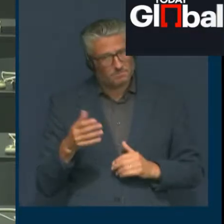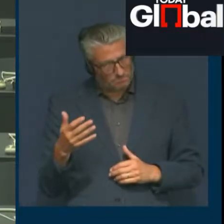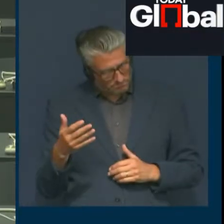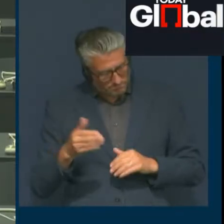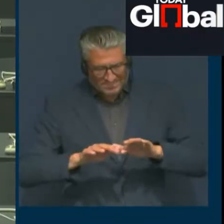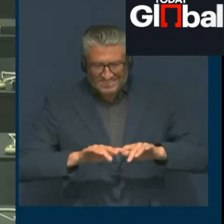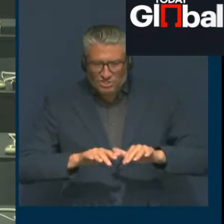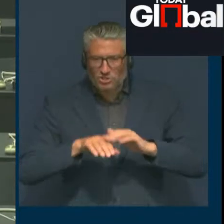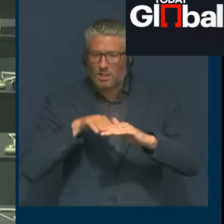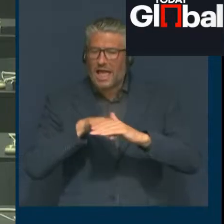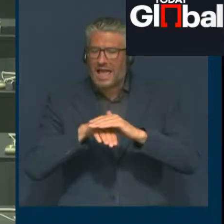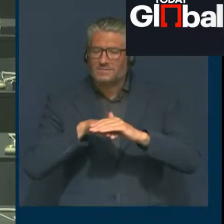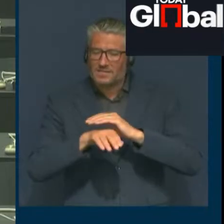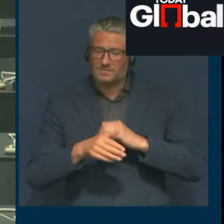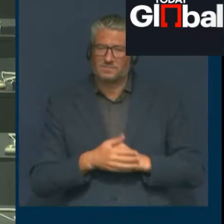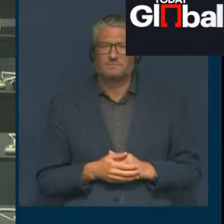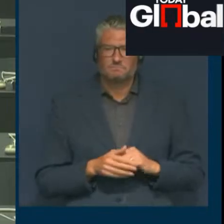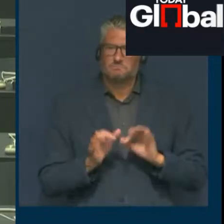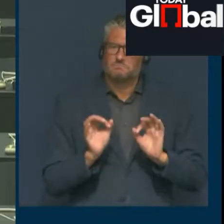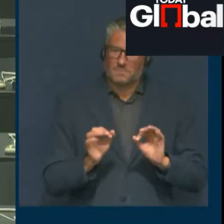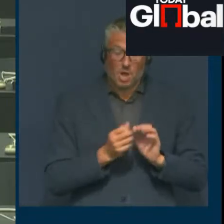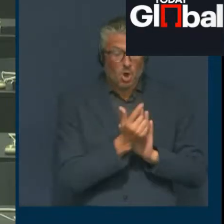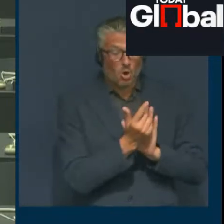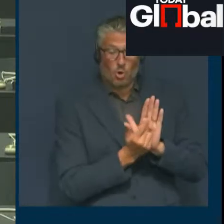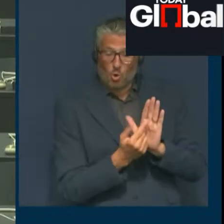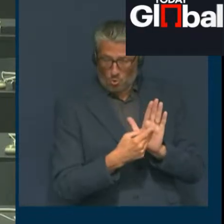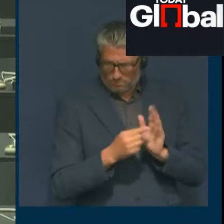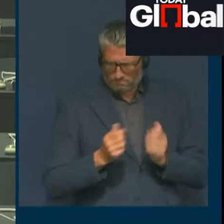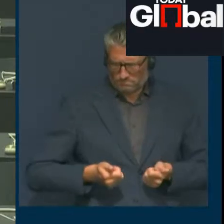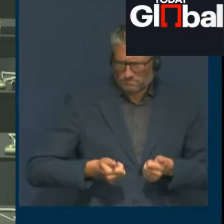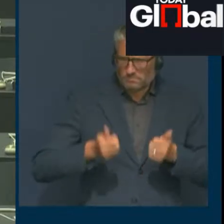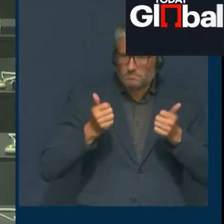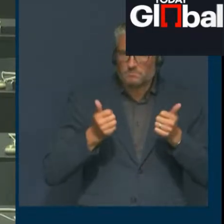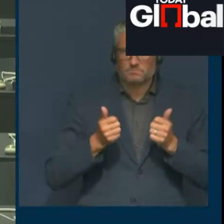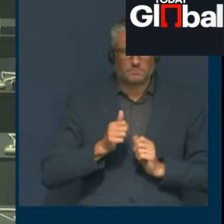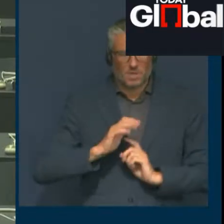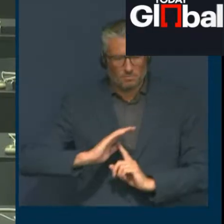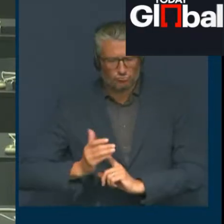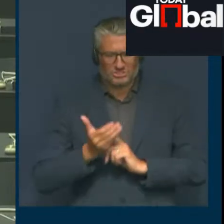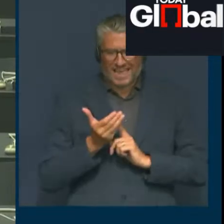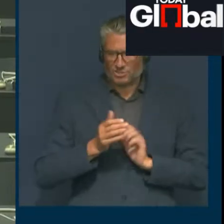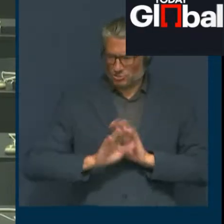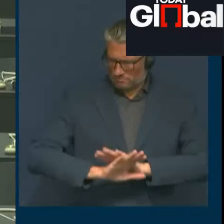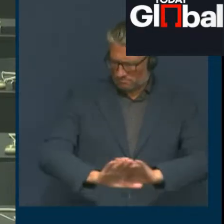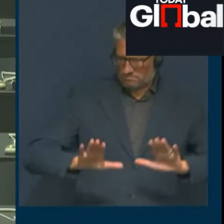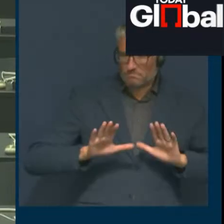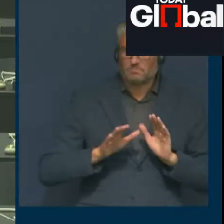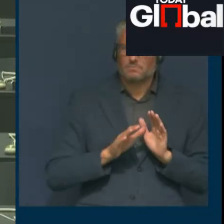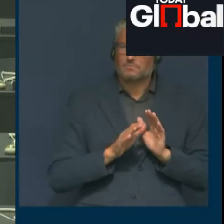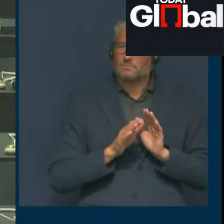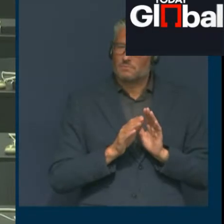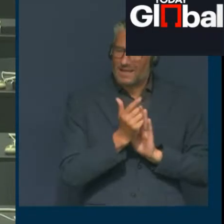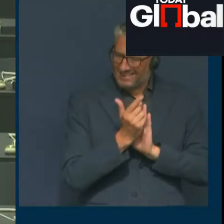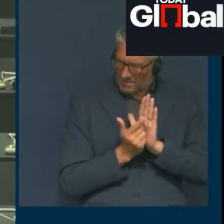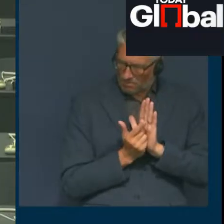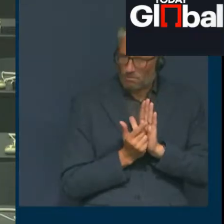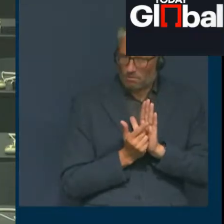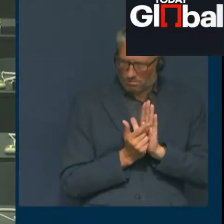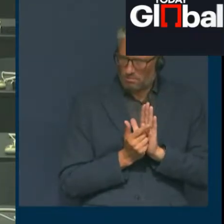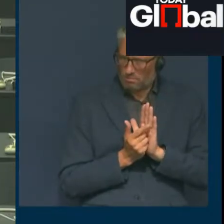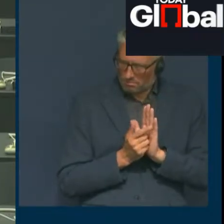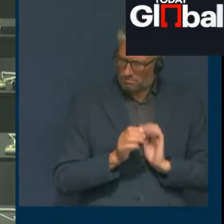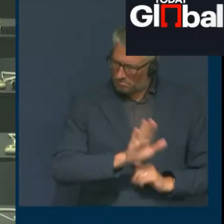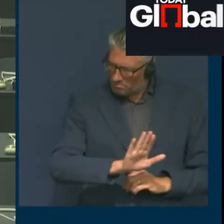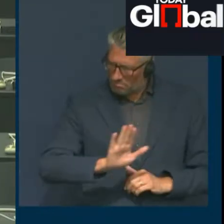terms of participation, the law has provided greater legal protection to persons with disabilities. The